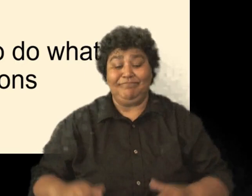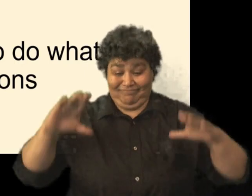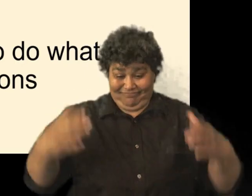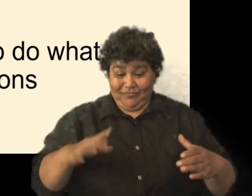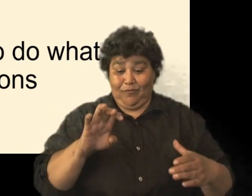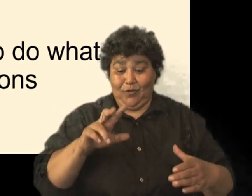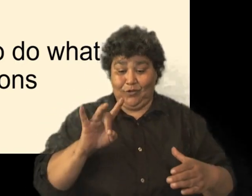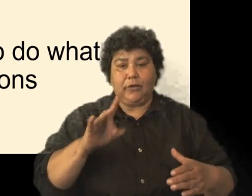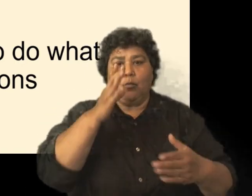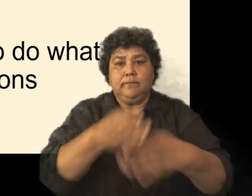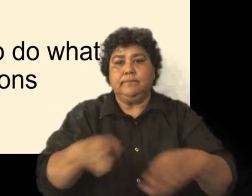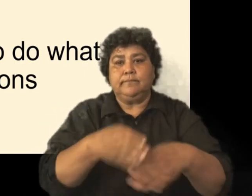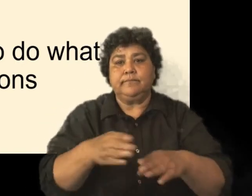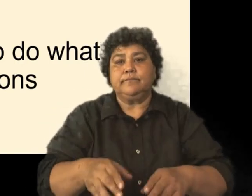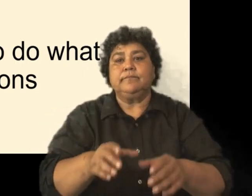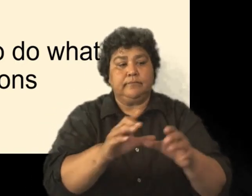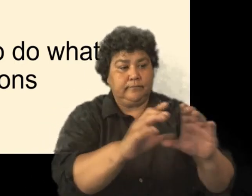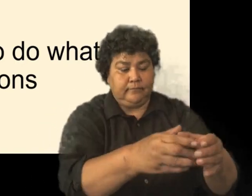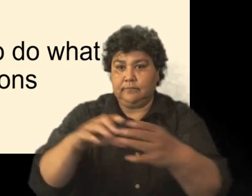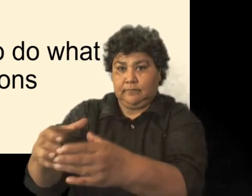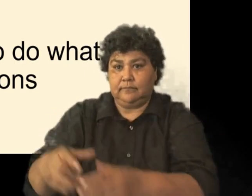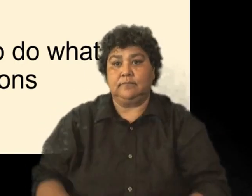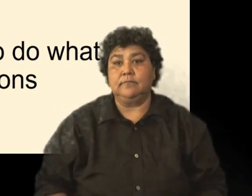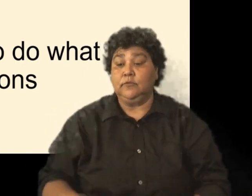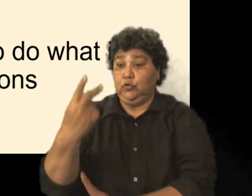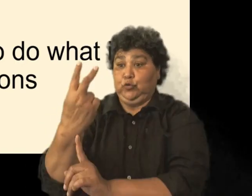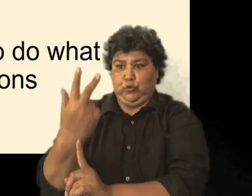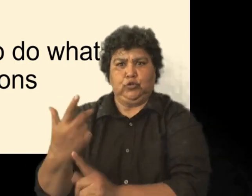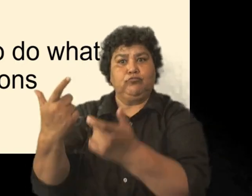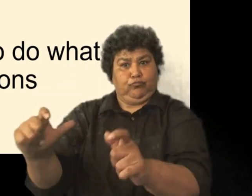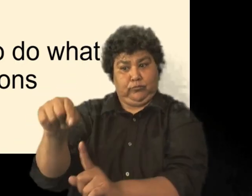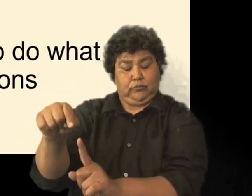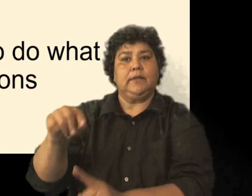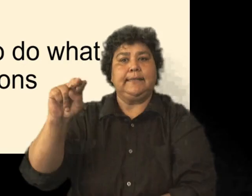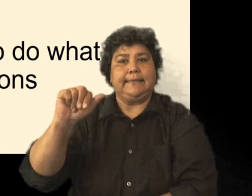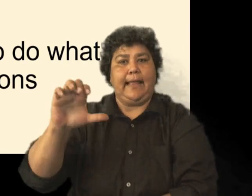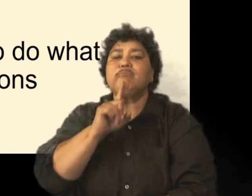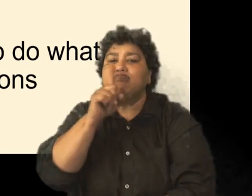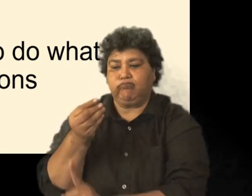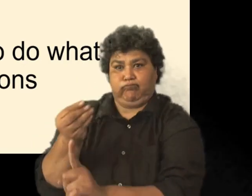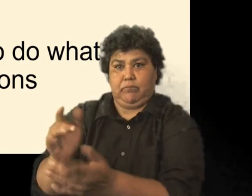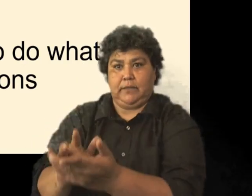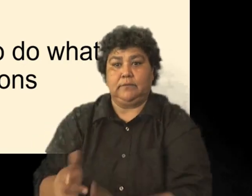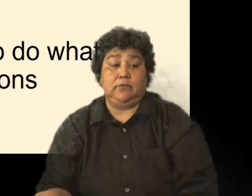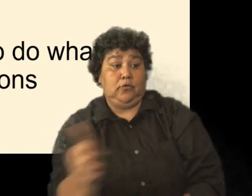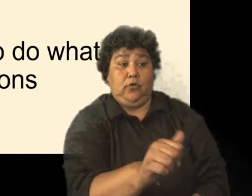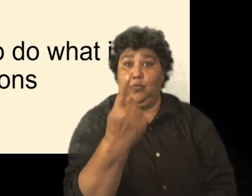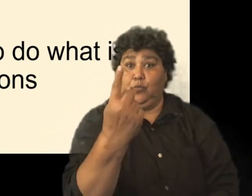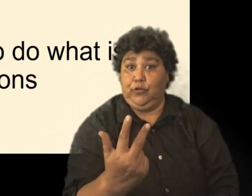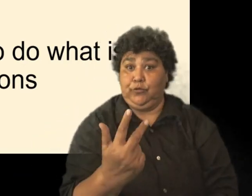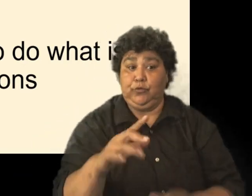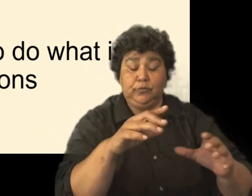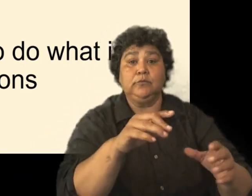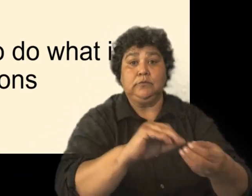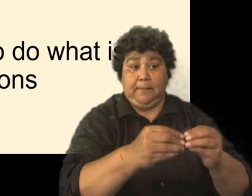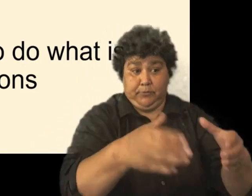2/3 of which will be in the NAC treatment group and 1/3 will be in the placebo group. The random assignment ensures that the